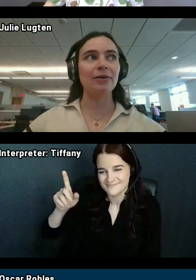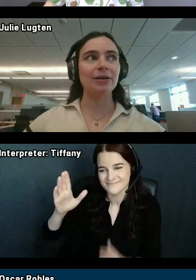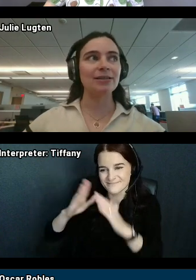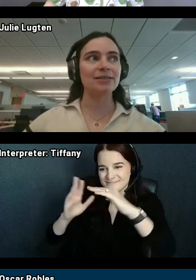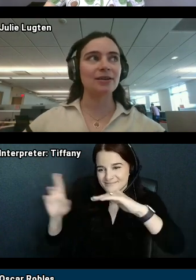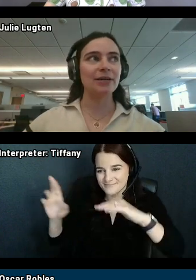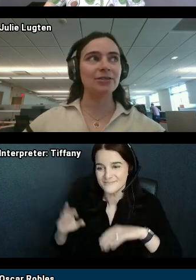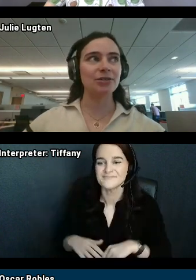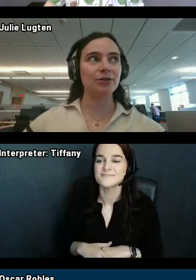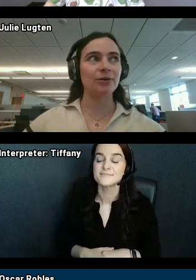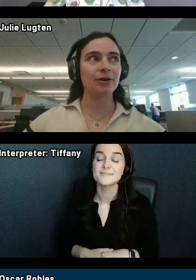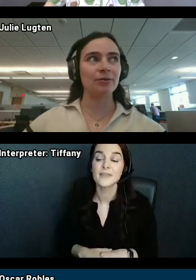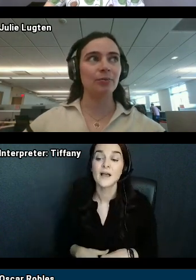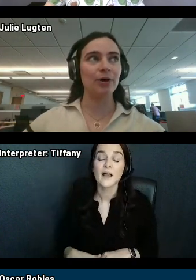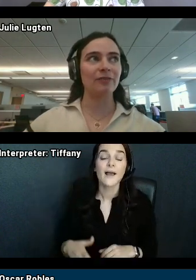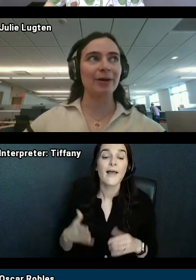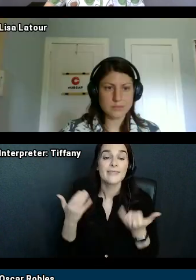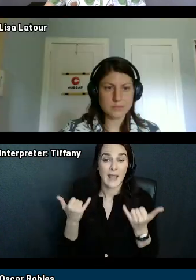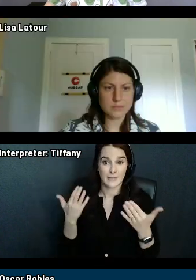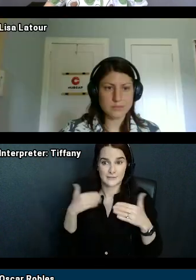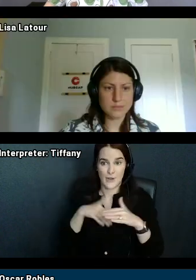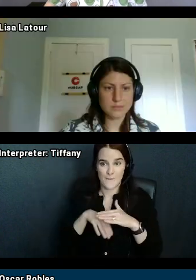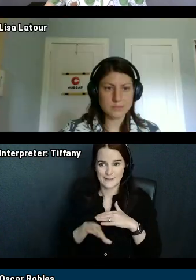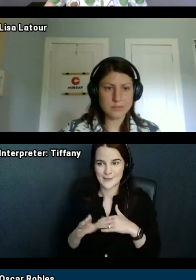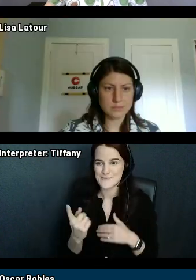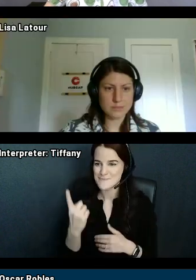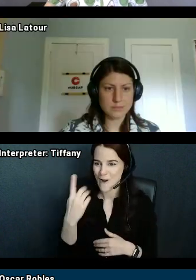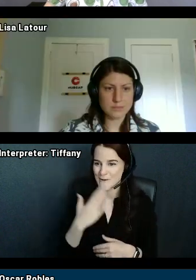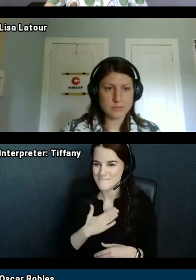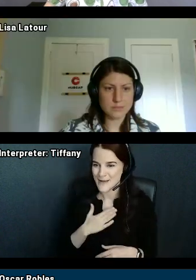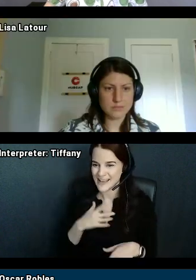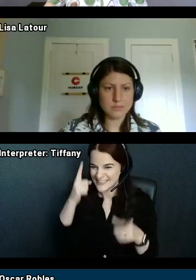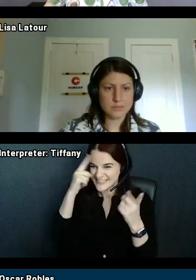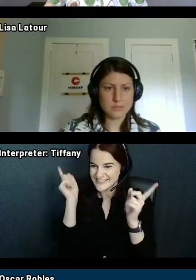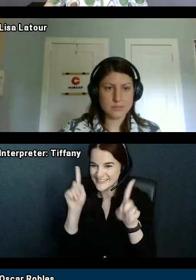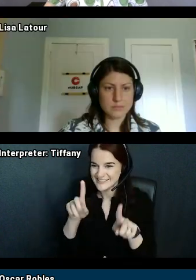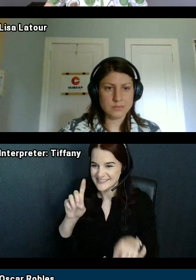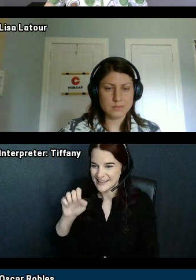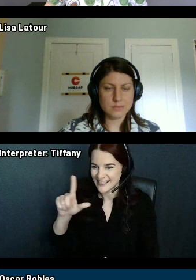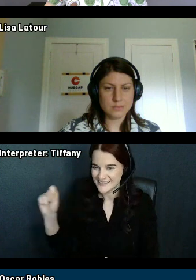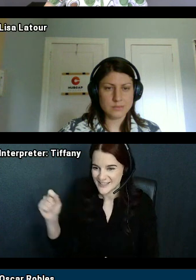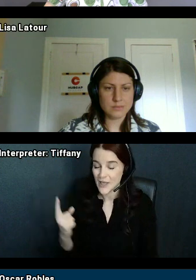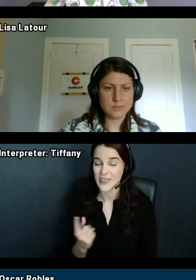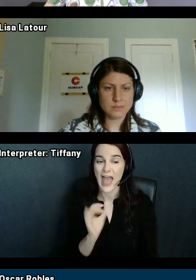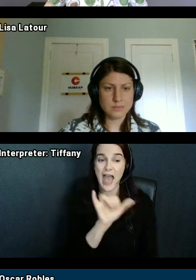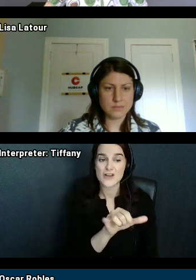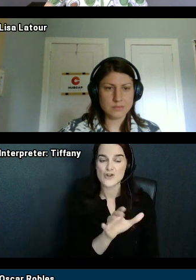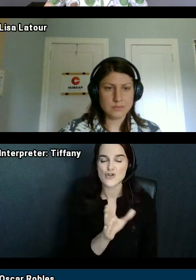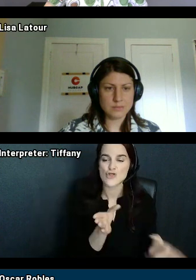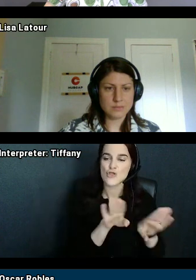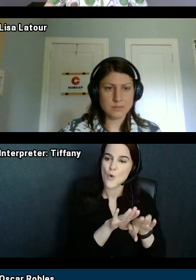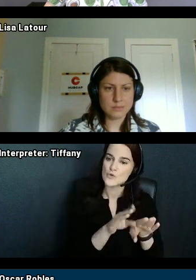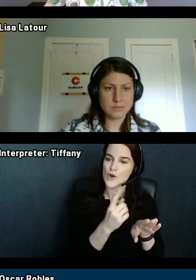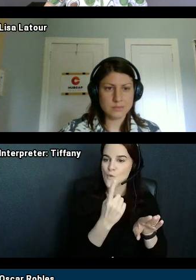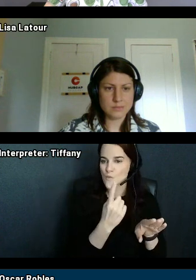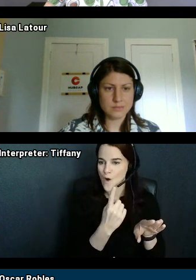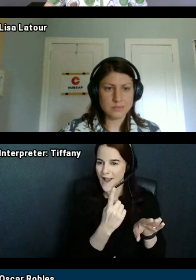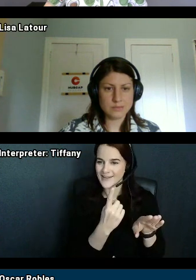And now let's go into one of my deals that's in that closed won stage so we can see this in action.